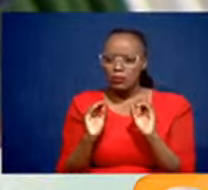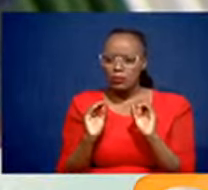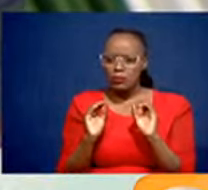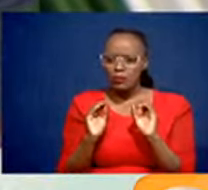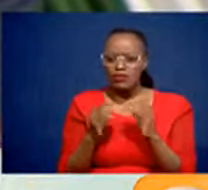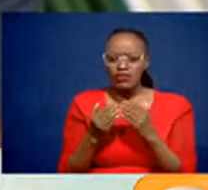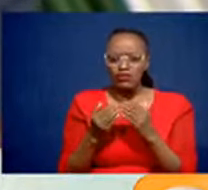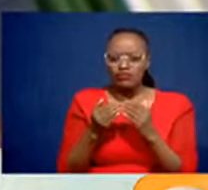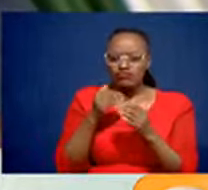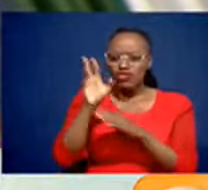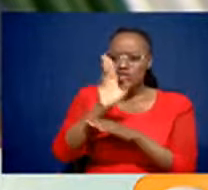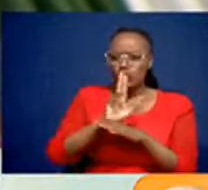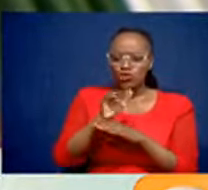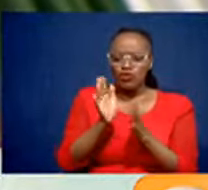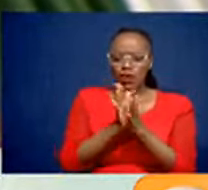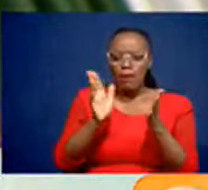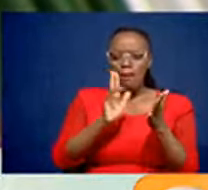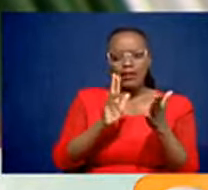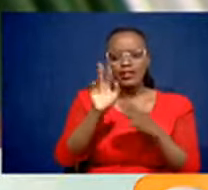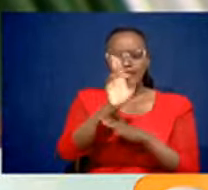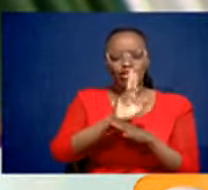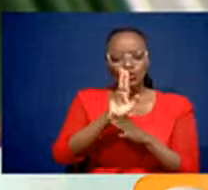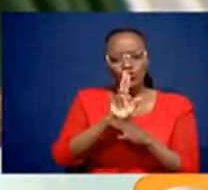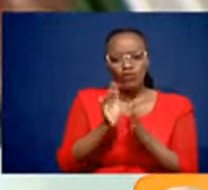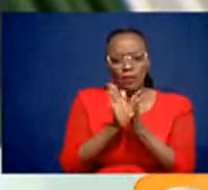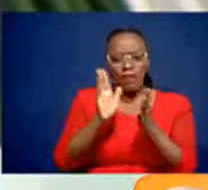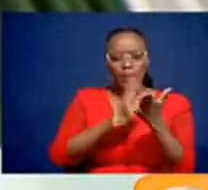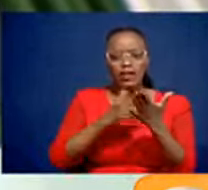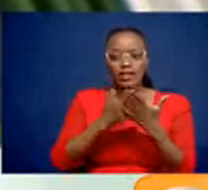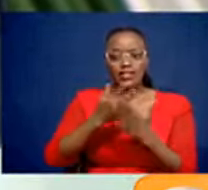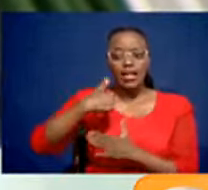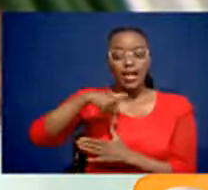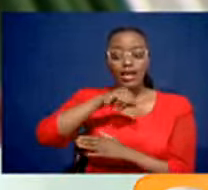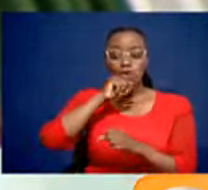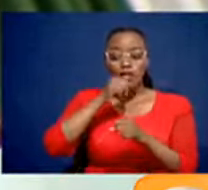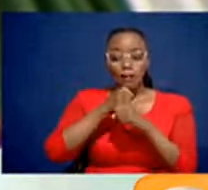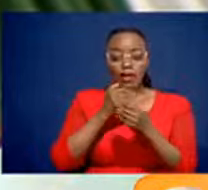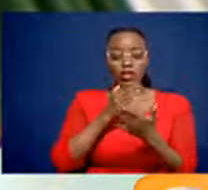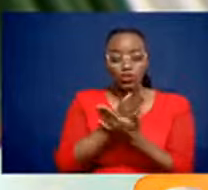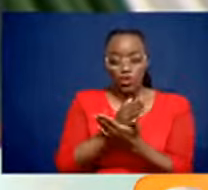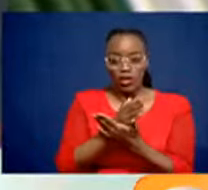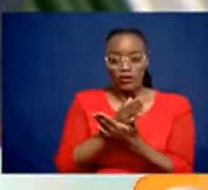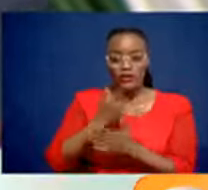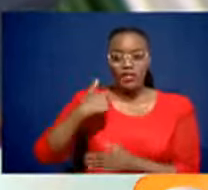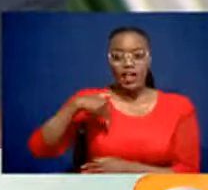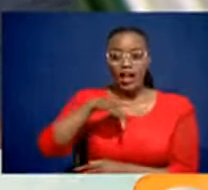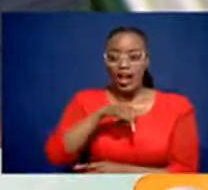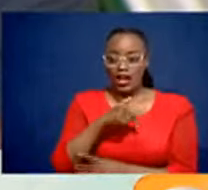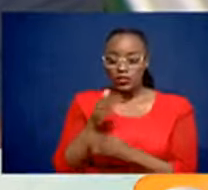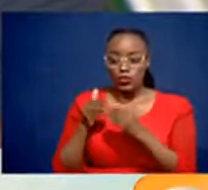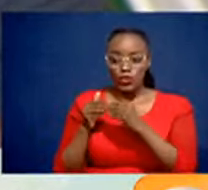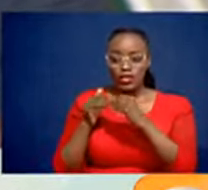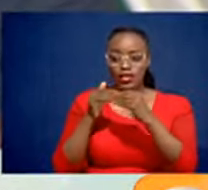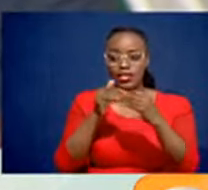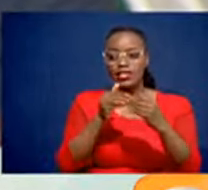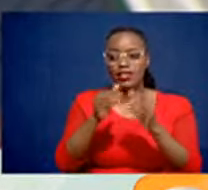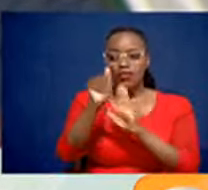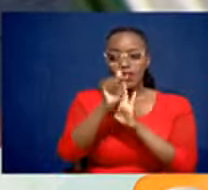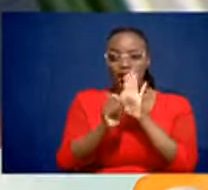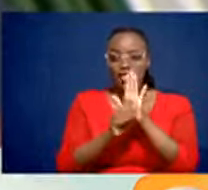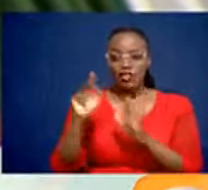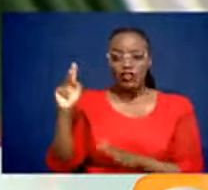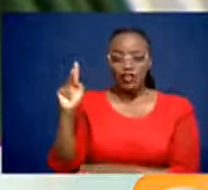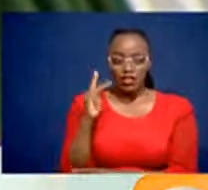unnecessary use of public resources. We are going to ensure that we drive the agenda of